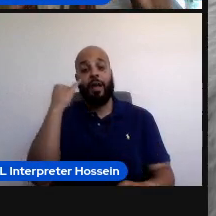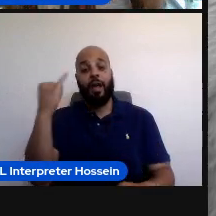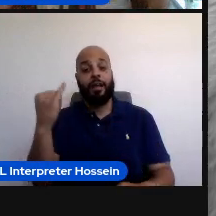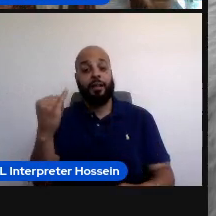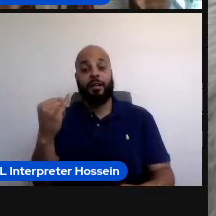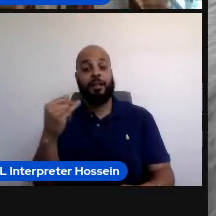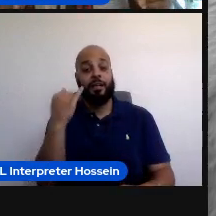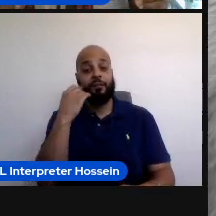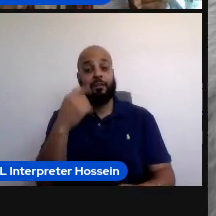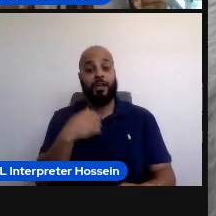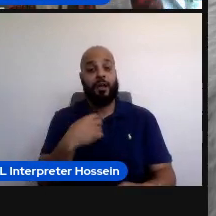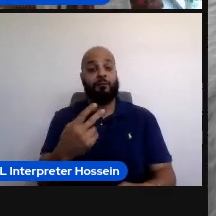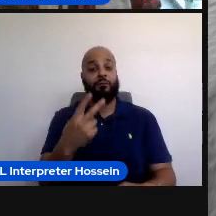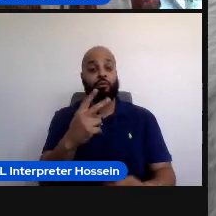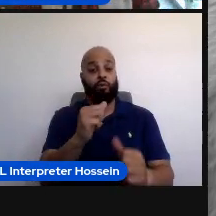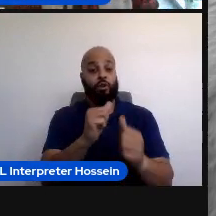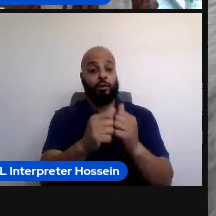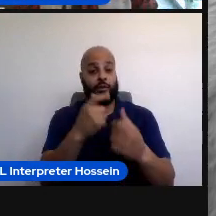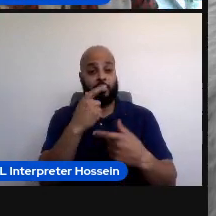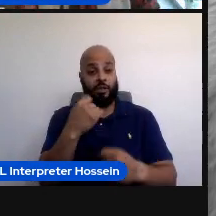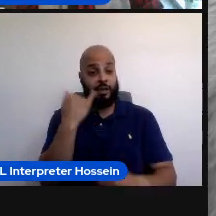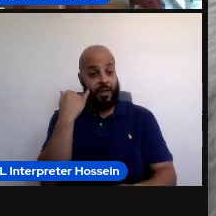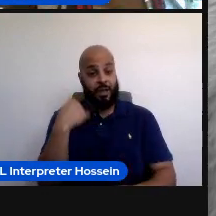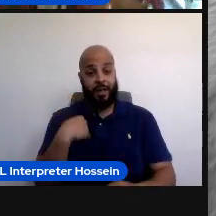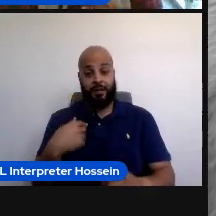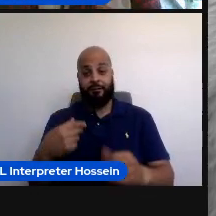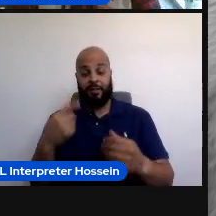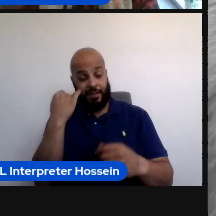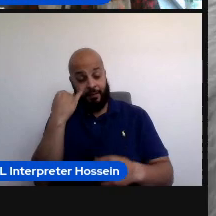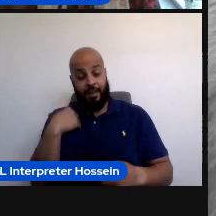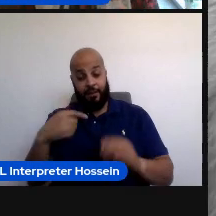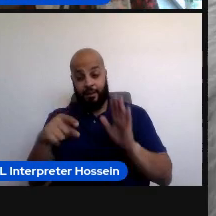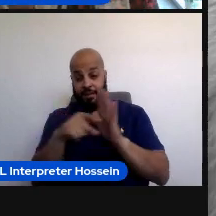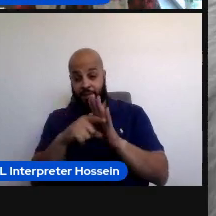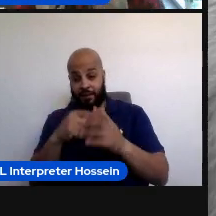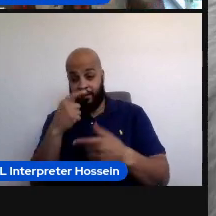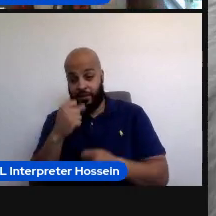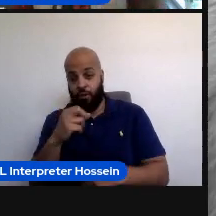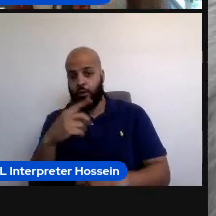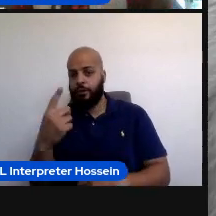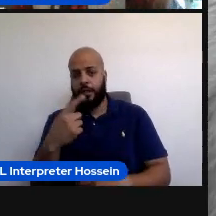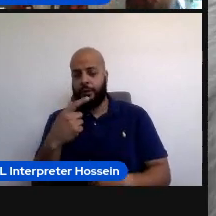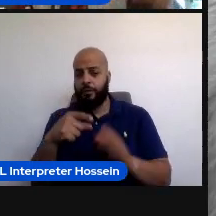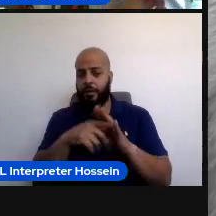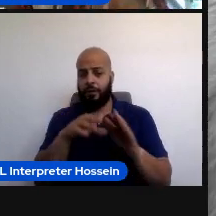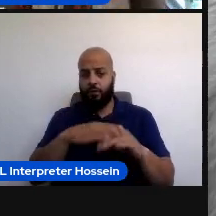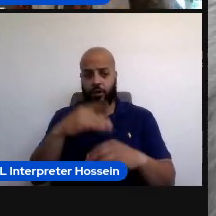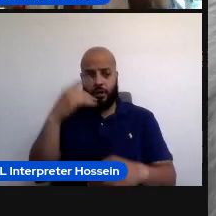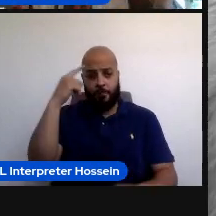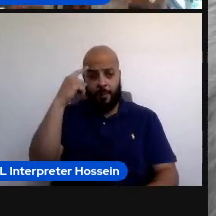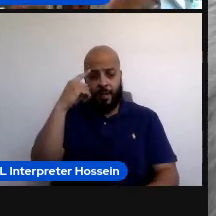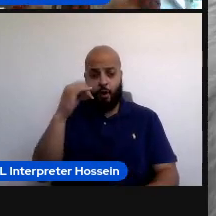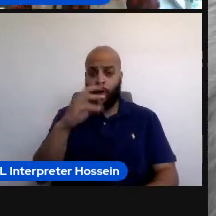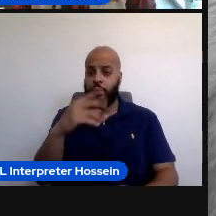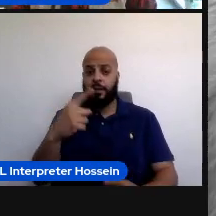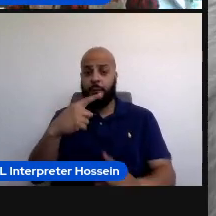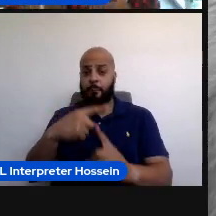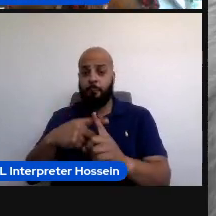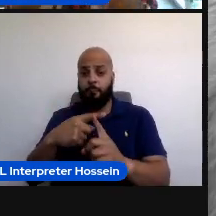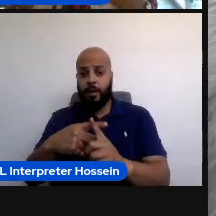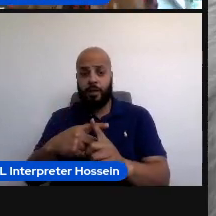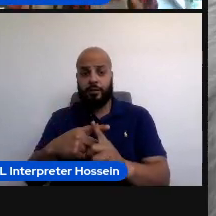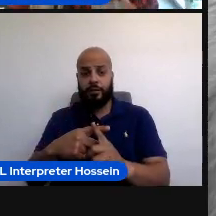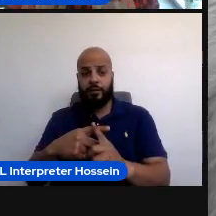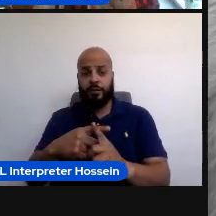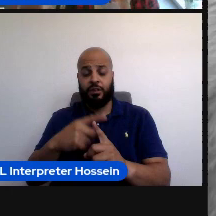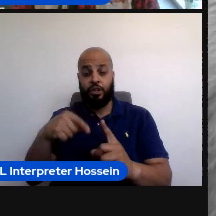have 2 competing interests, if you have a negative interest or something that's negative on your mind, and you have something that's positive, and that's also on your mind,